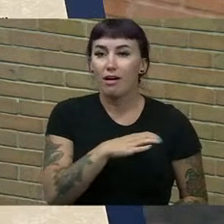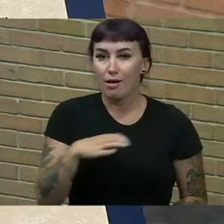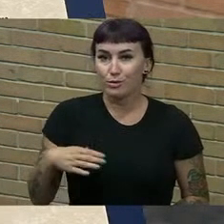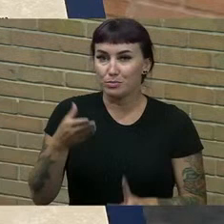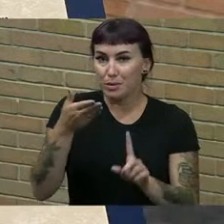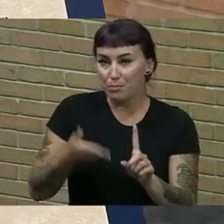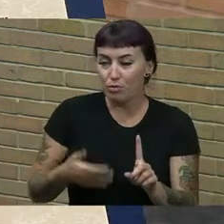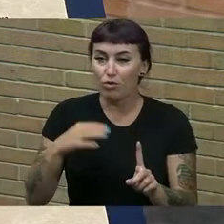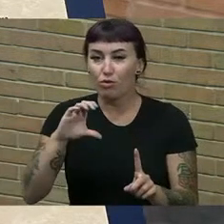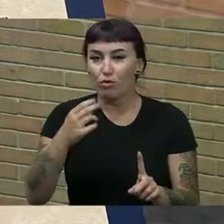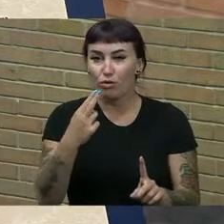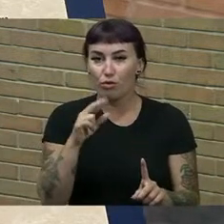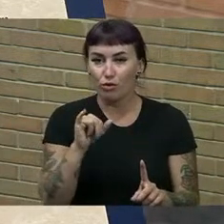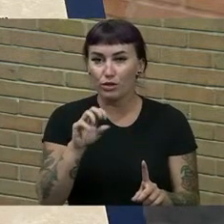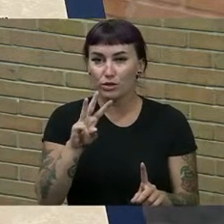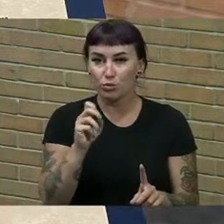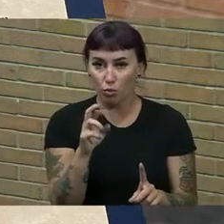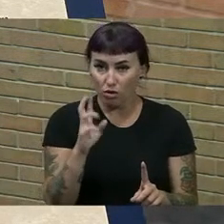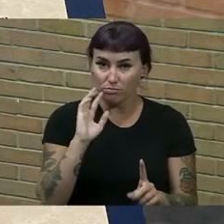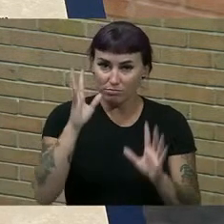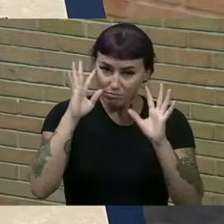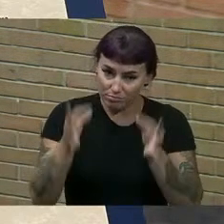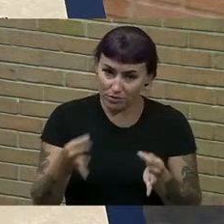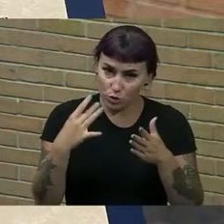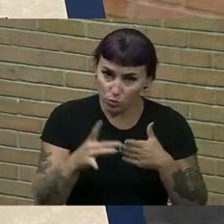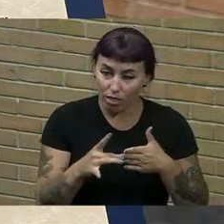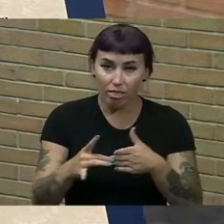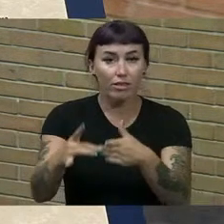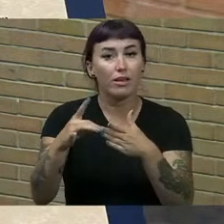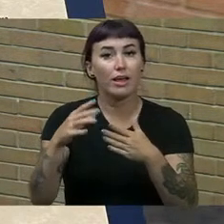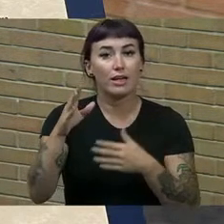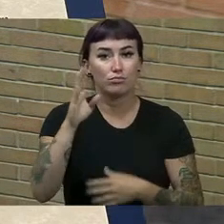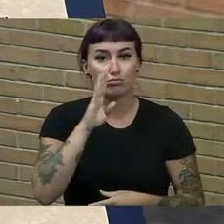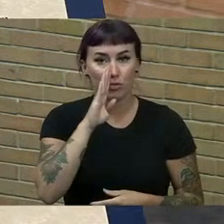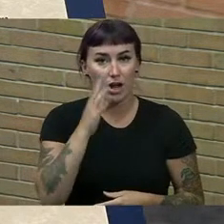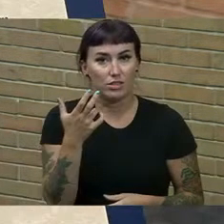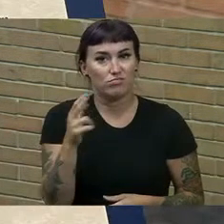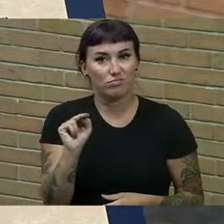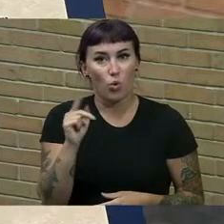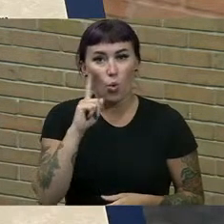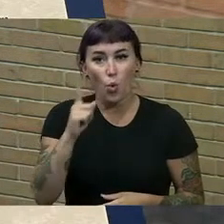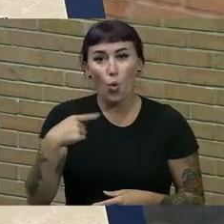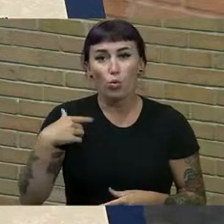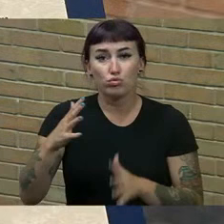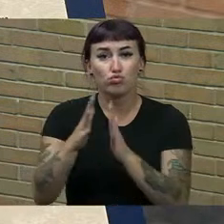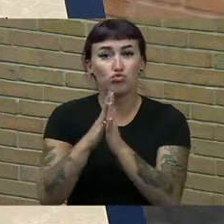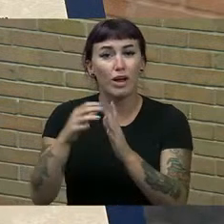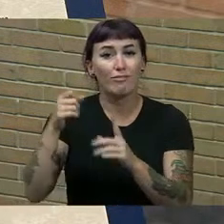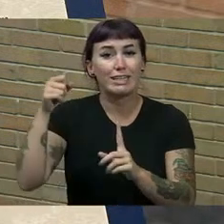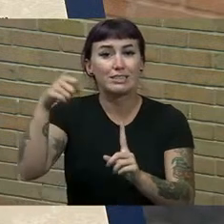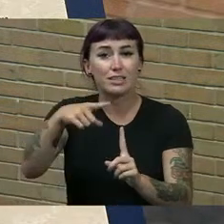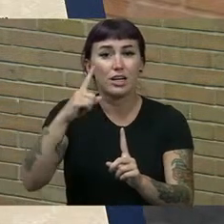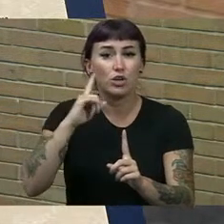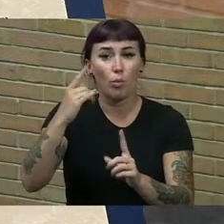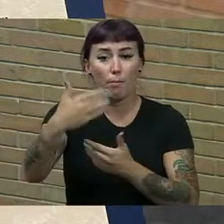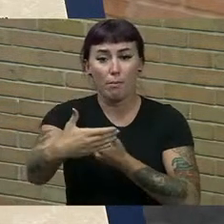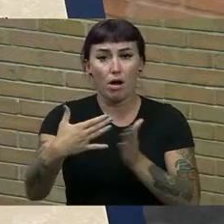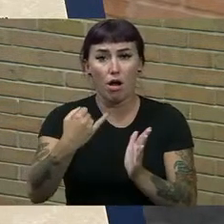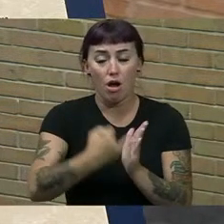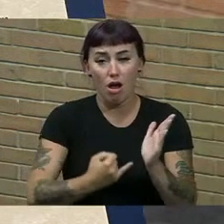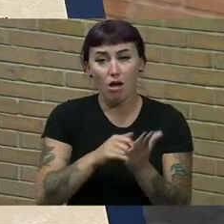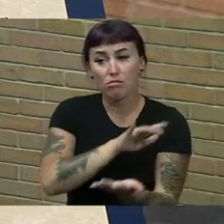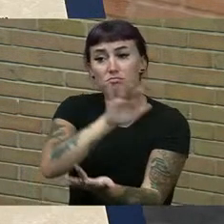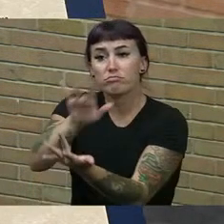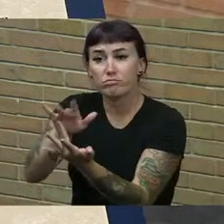Warner decided to spearhead Brighton's own traffic signal box art and reached out to Brighton High School's studio